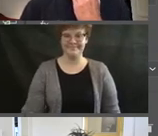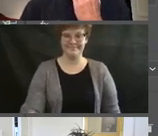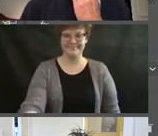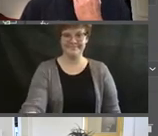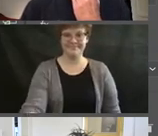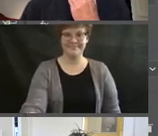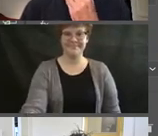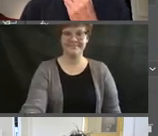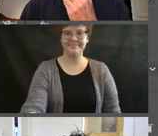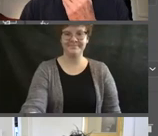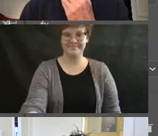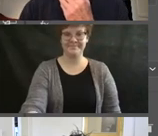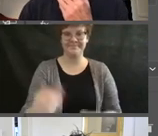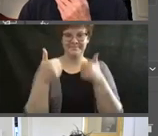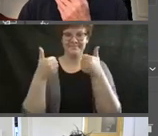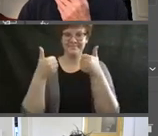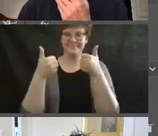Okay. You got it, Brooke?